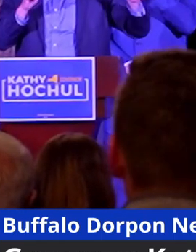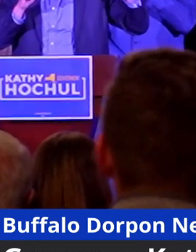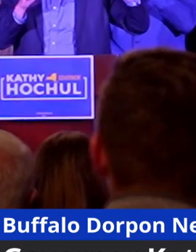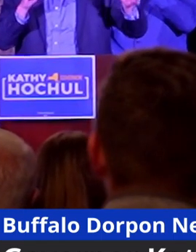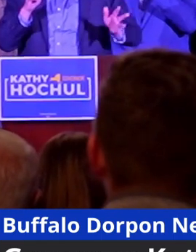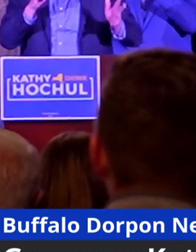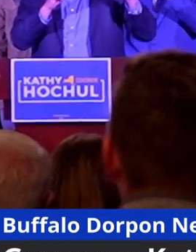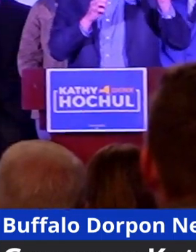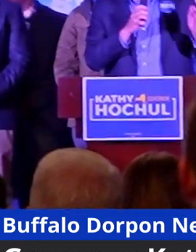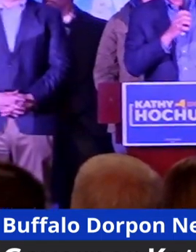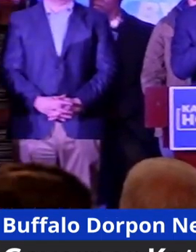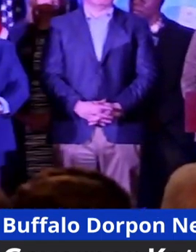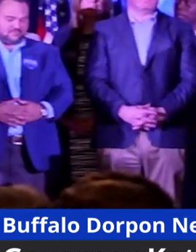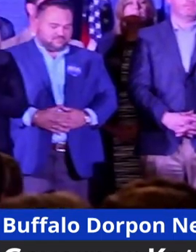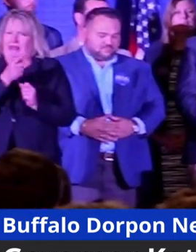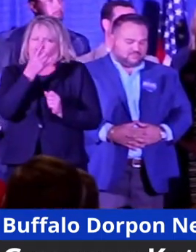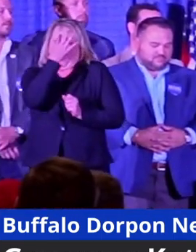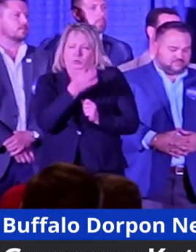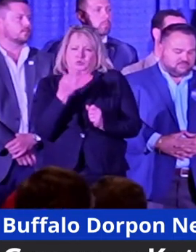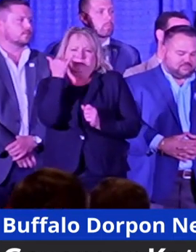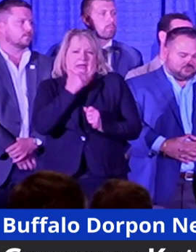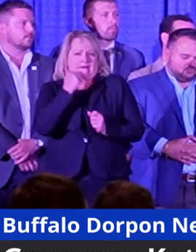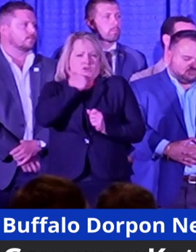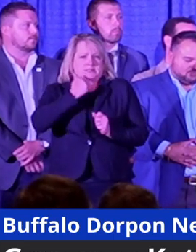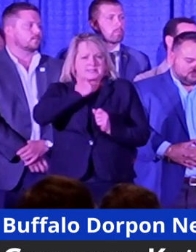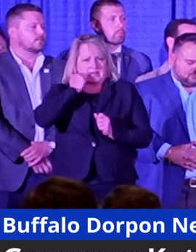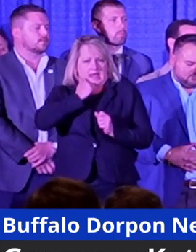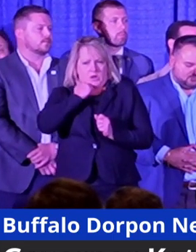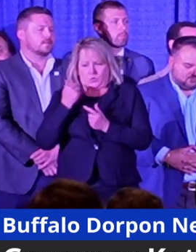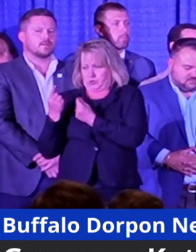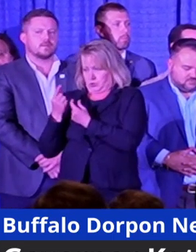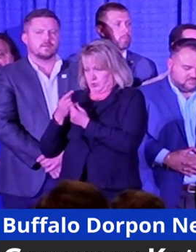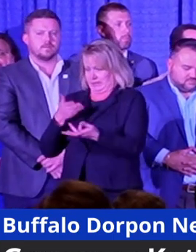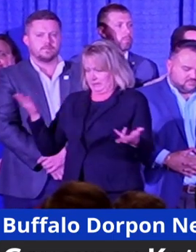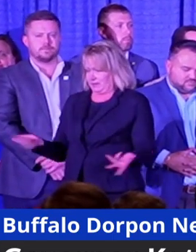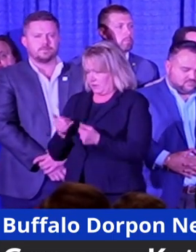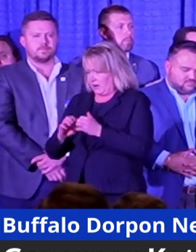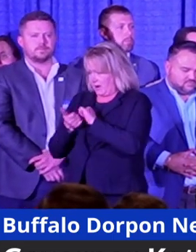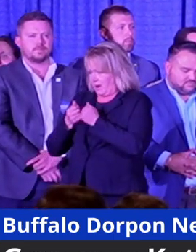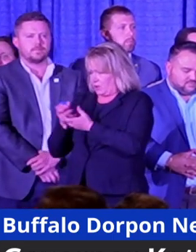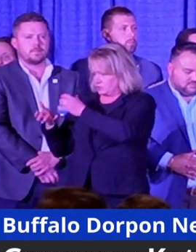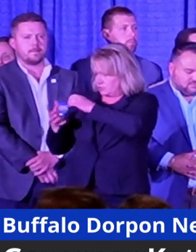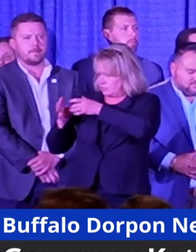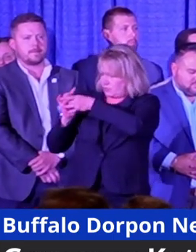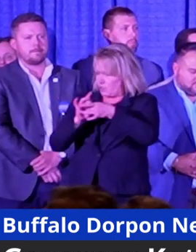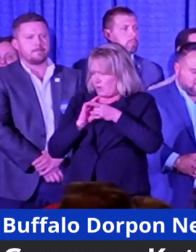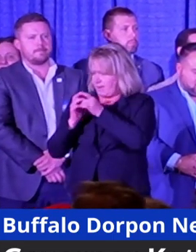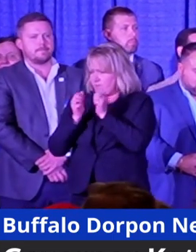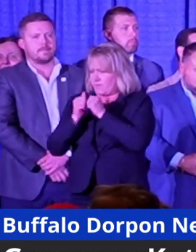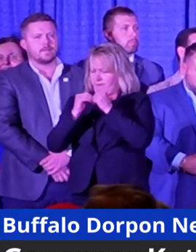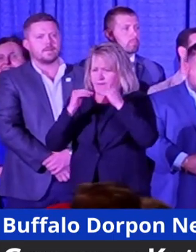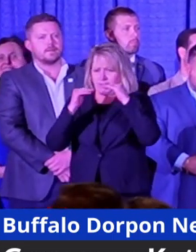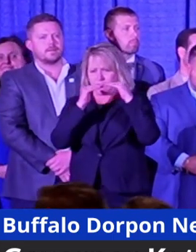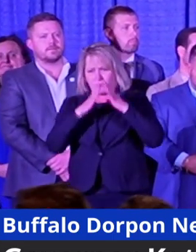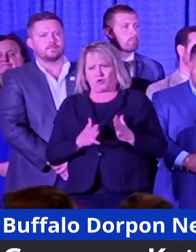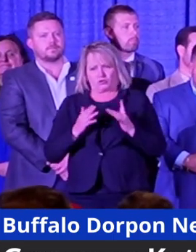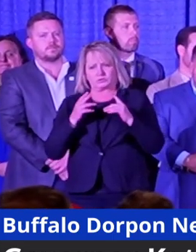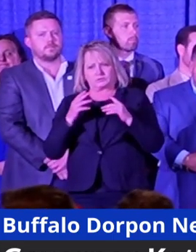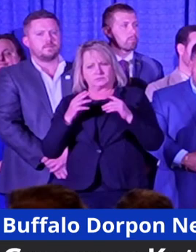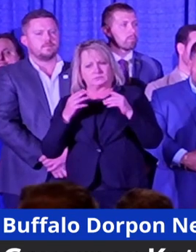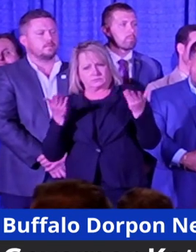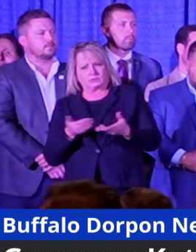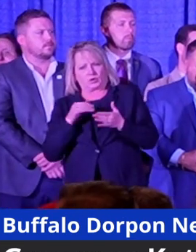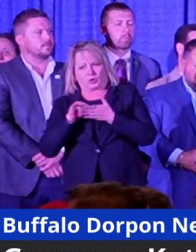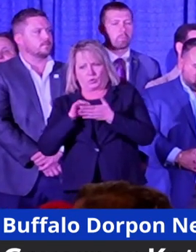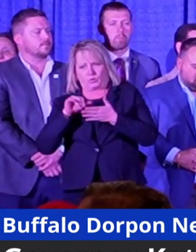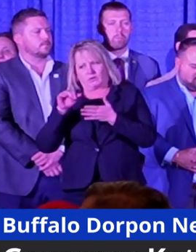I talked to her pretty much every day about what we were doing and how we were going to coordinate with our partners in Western New York.